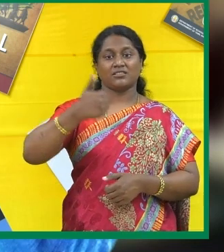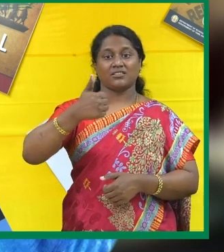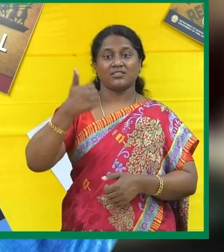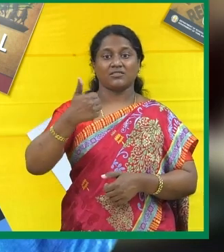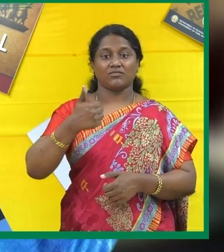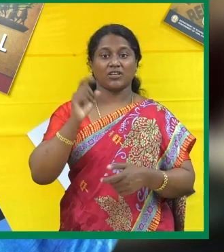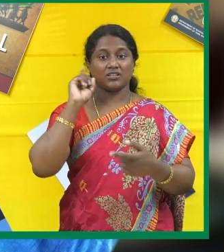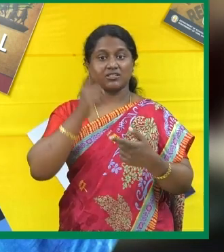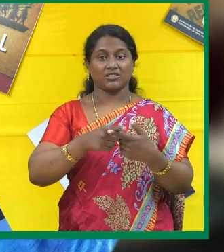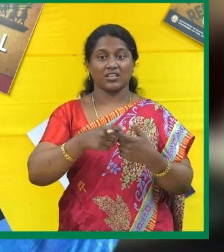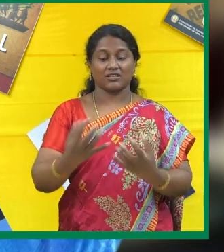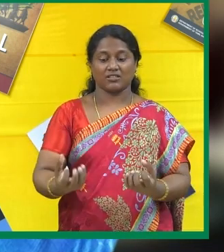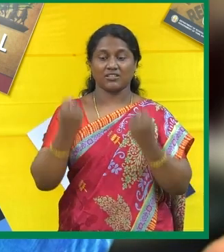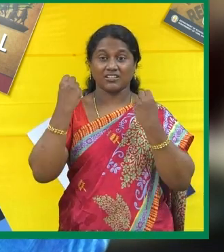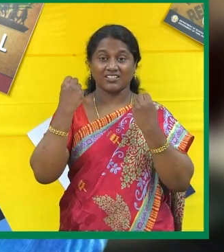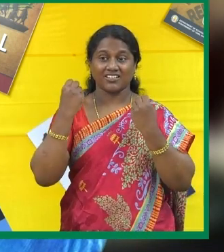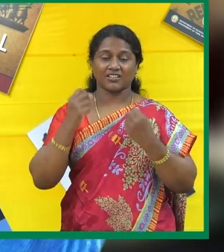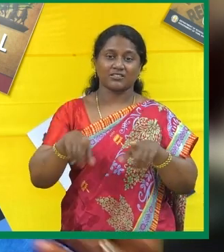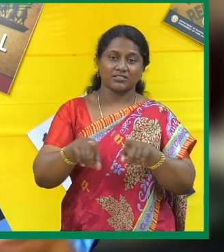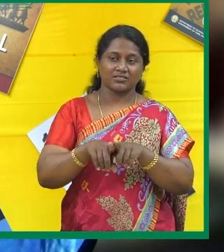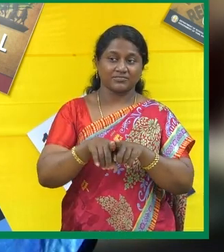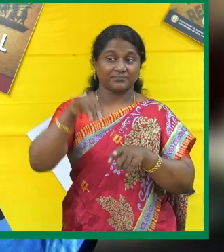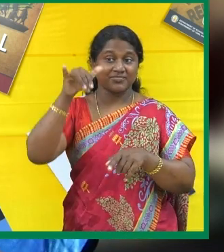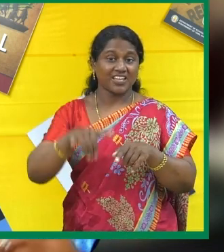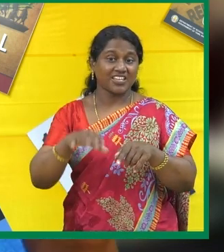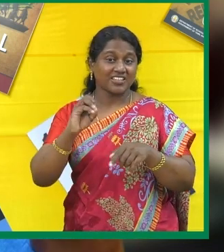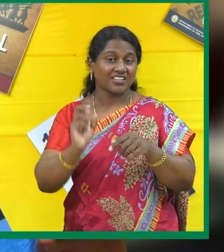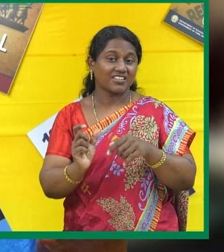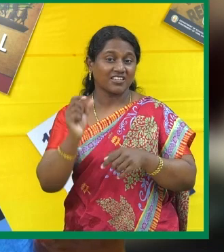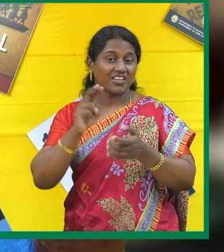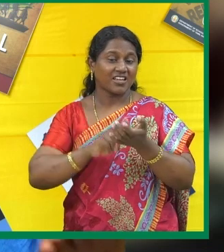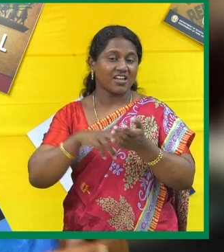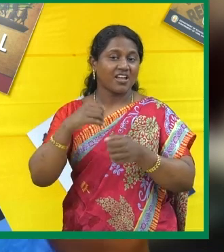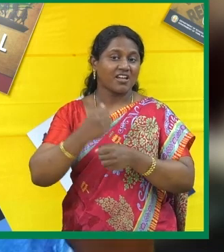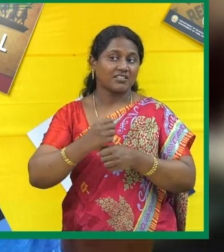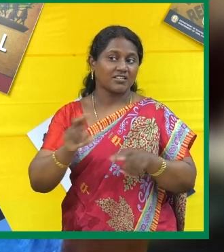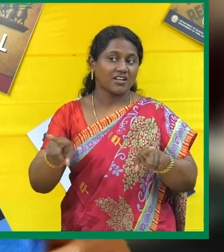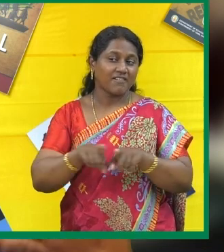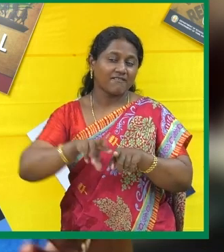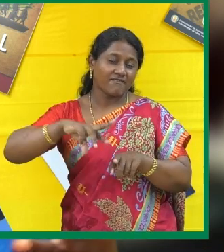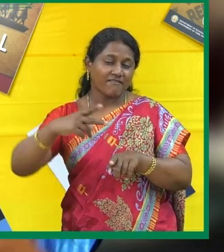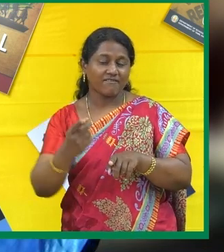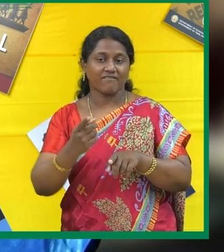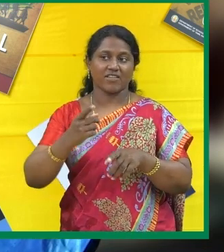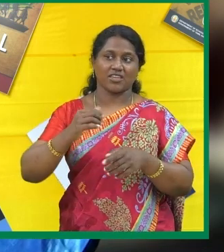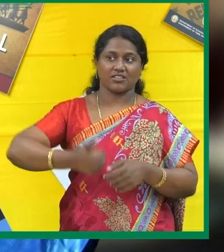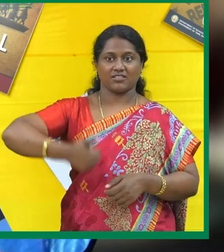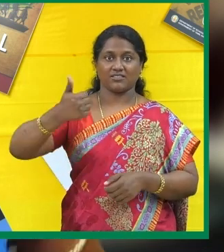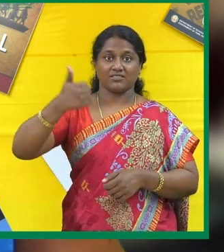get the crown. When you are a baby also, you achieve something and you are getting some crown. Some prizes, some